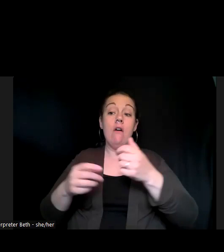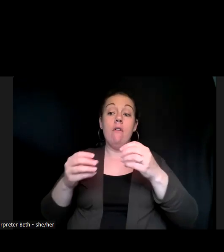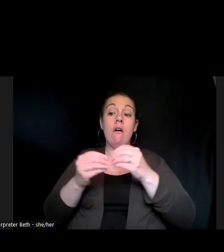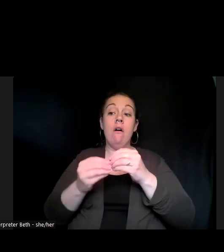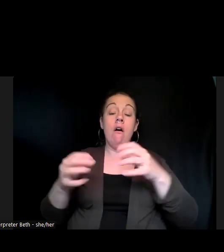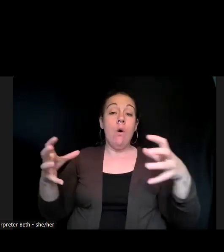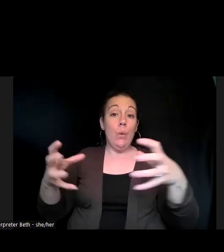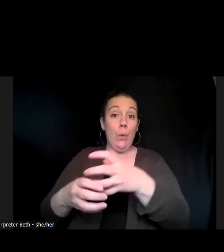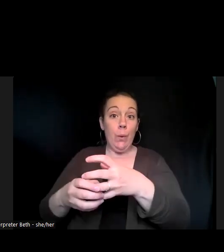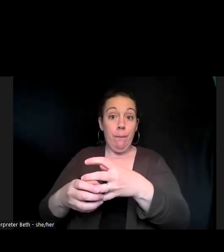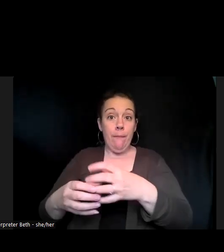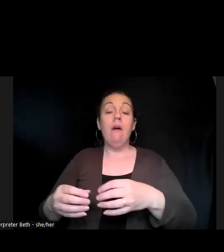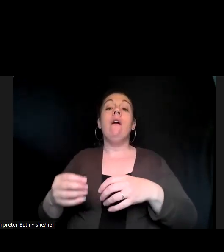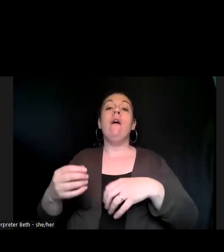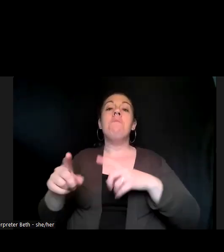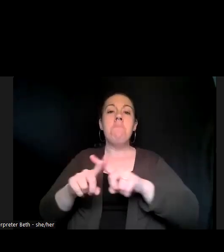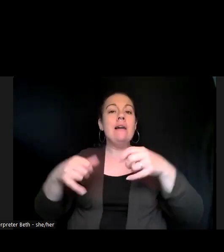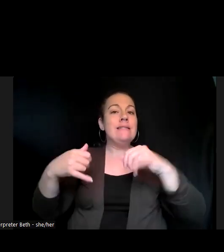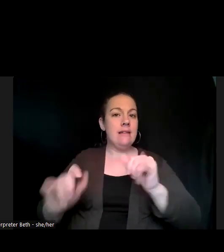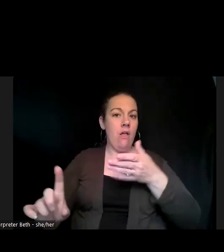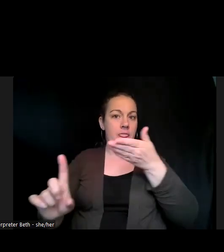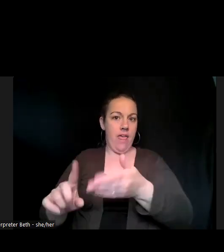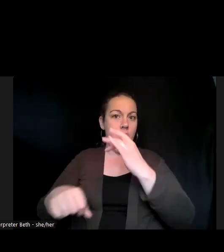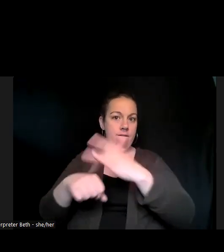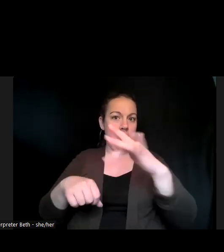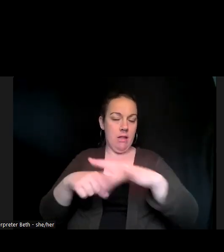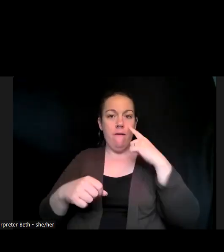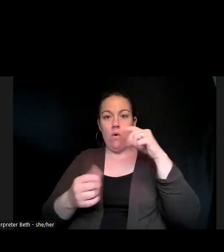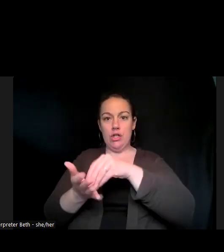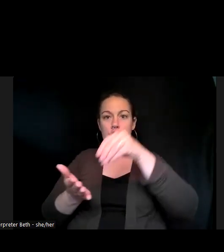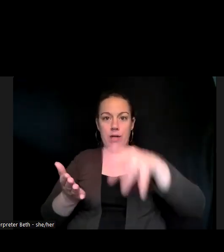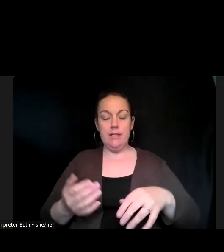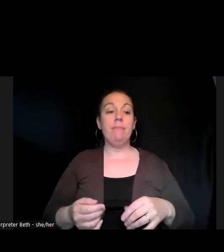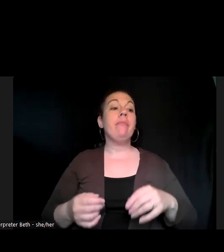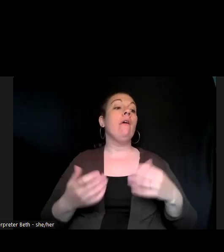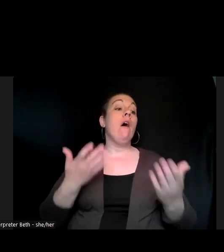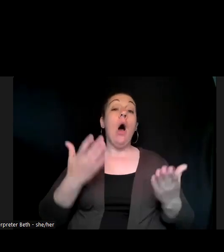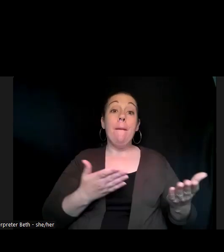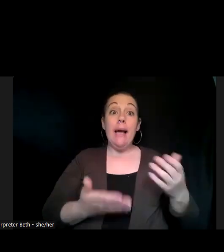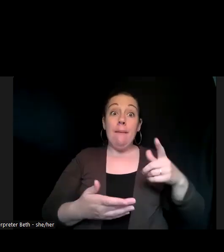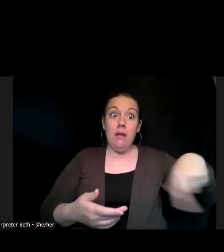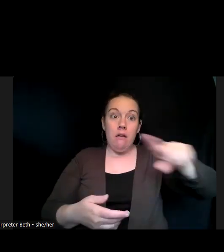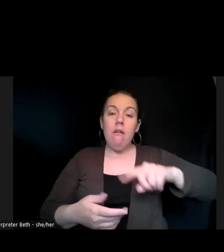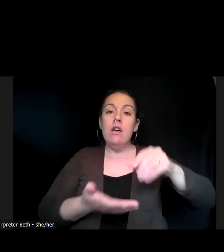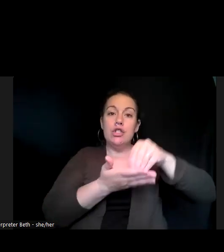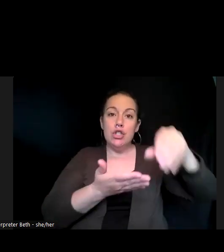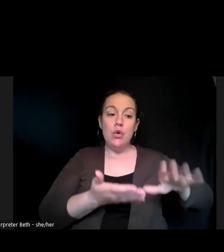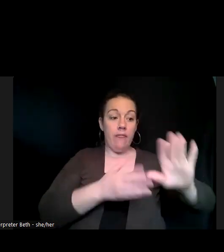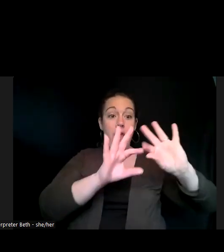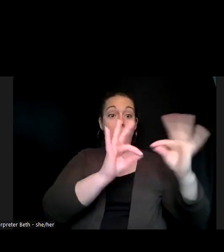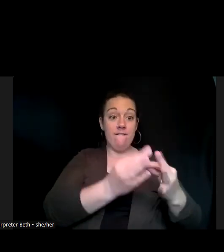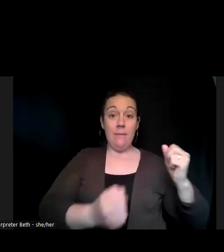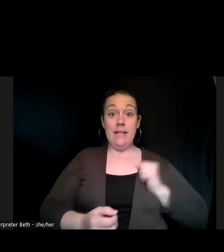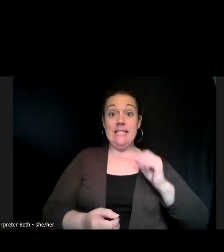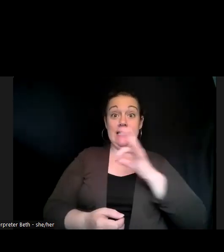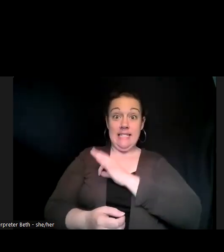that districts are having with students, families, staff, because those folks have really good information that they can